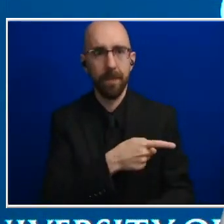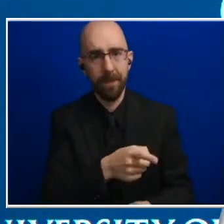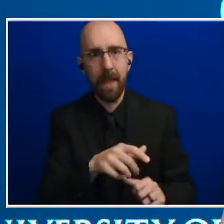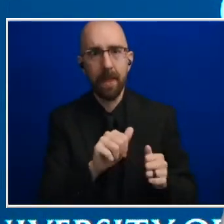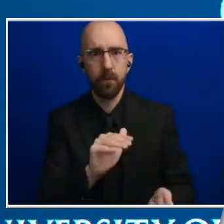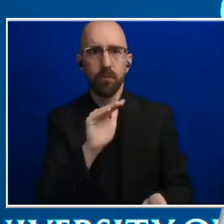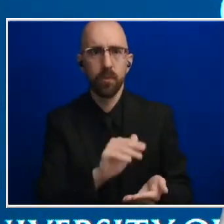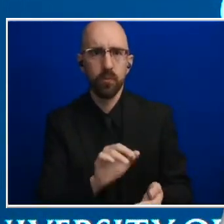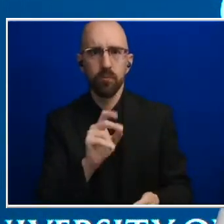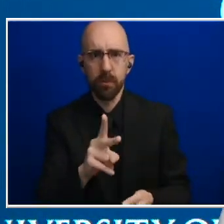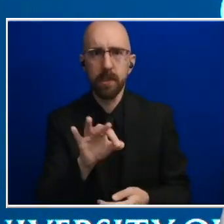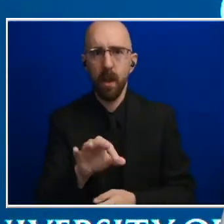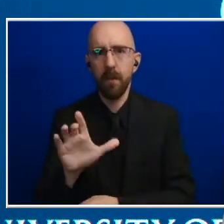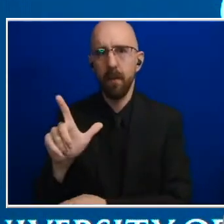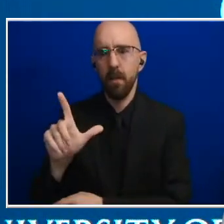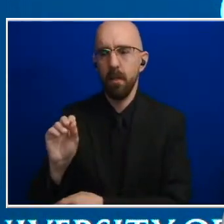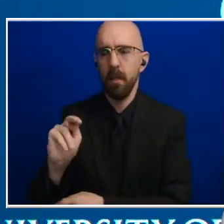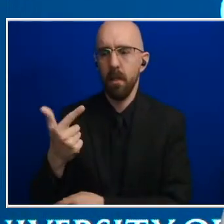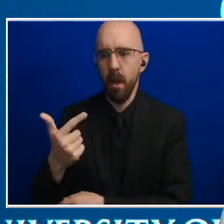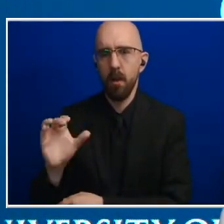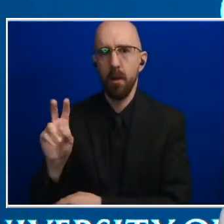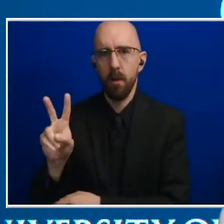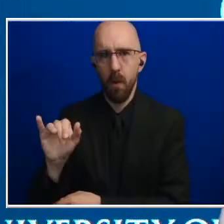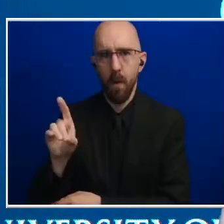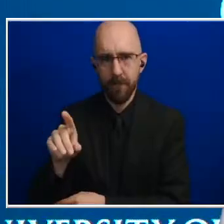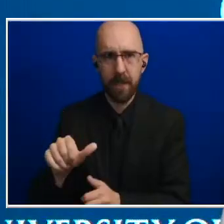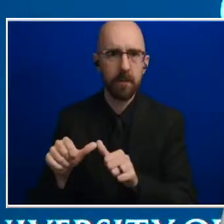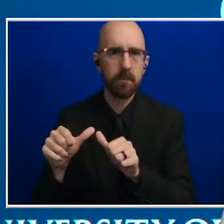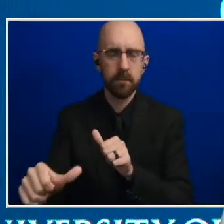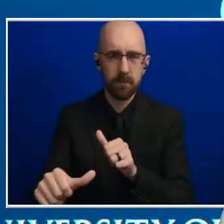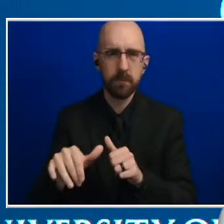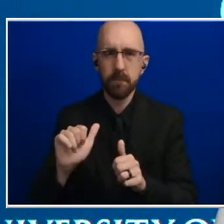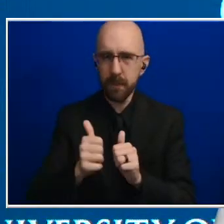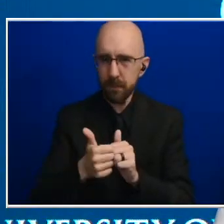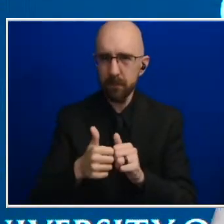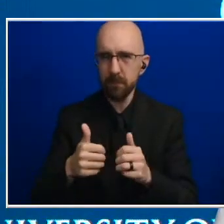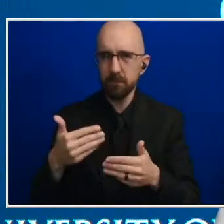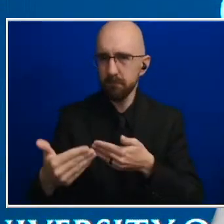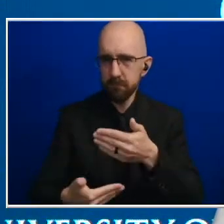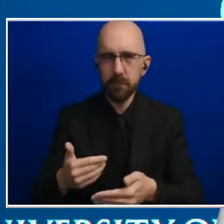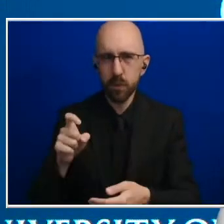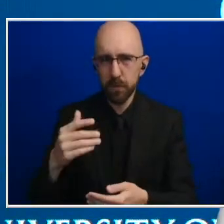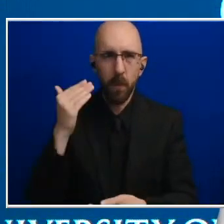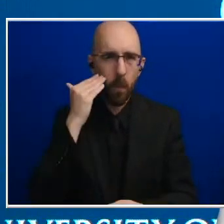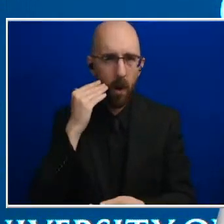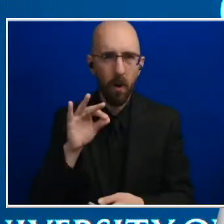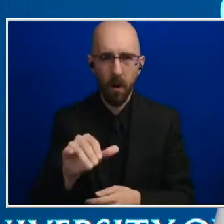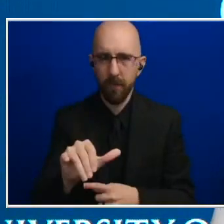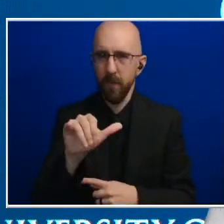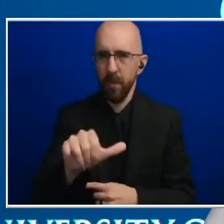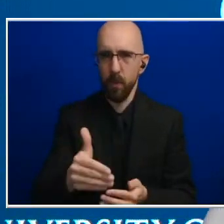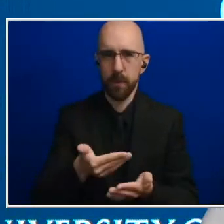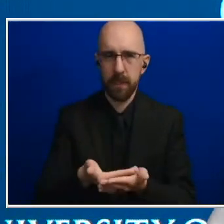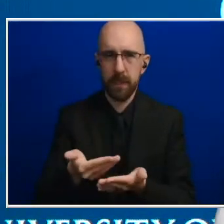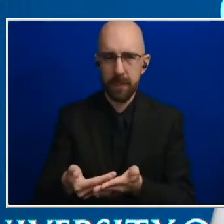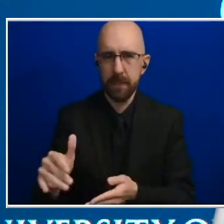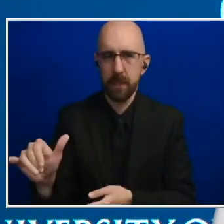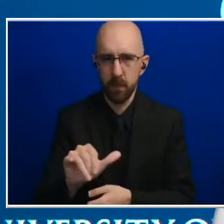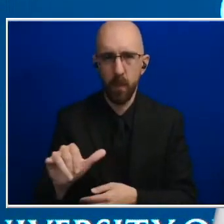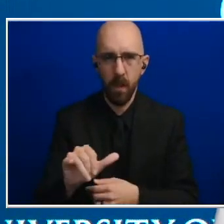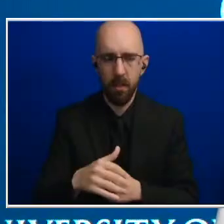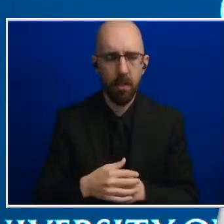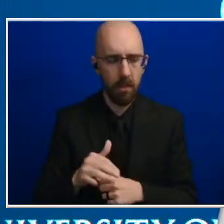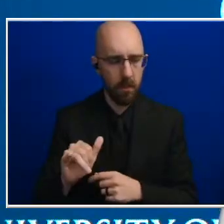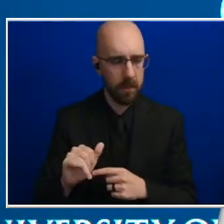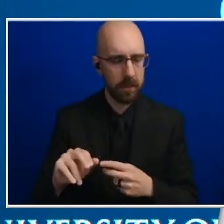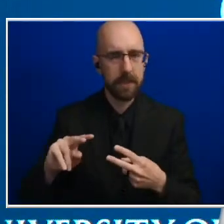COVID. So we'll see how it ultimately plays out. I think we should be aware of those things as well, those secondary outcomes that